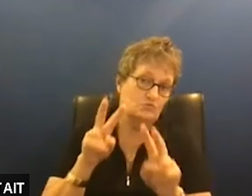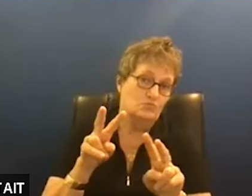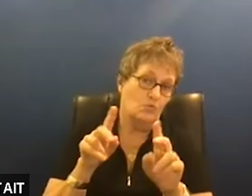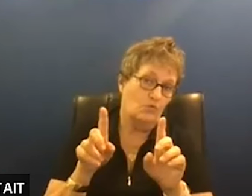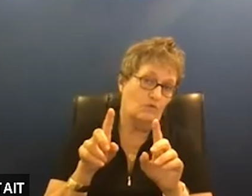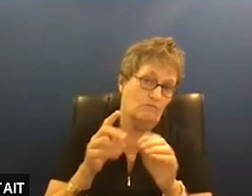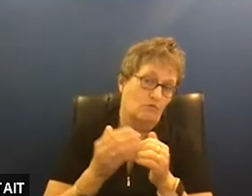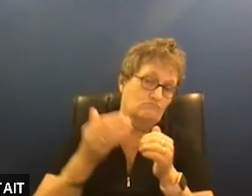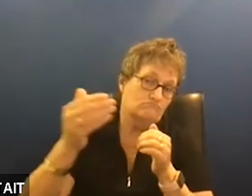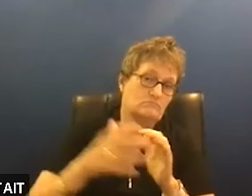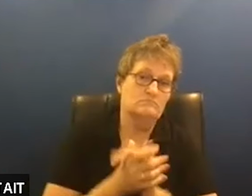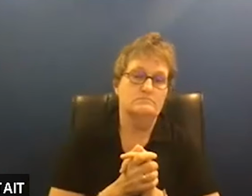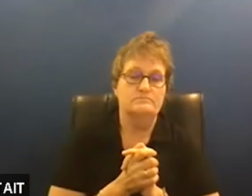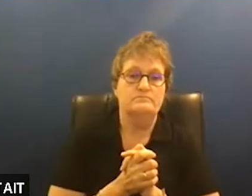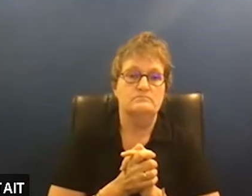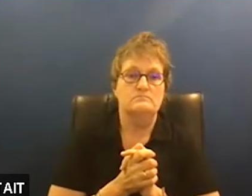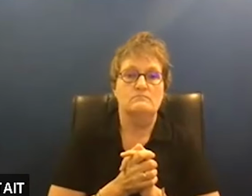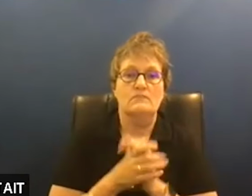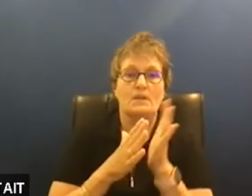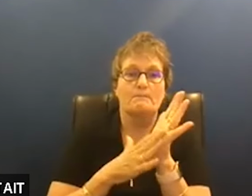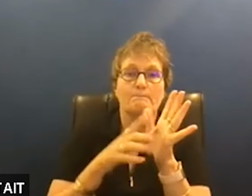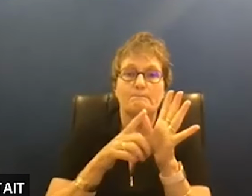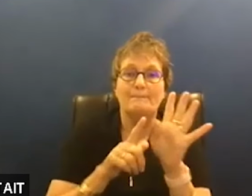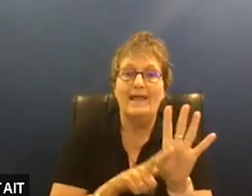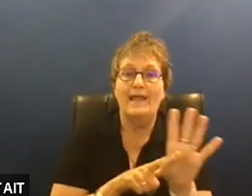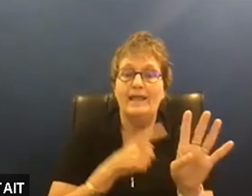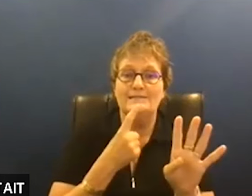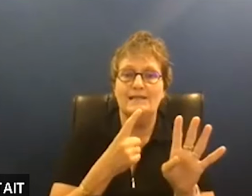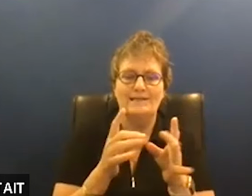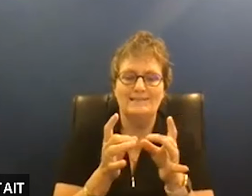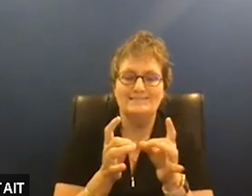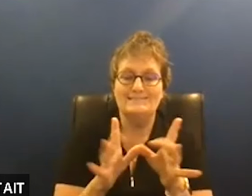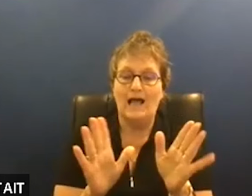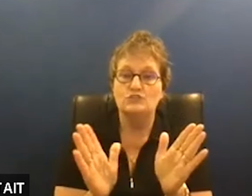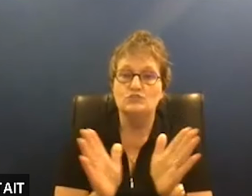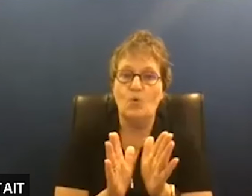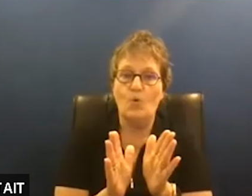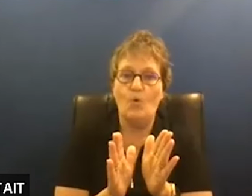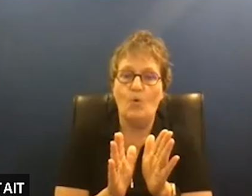Start small, keep it simple, May says. Yes, absolutely.